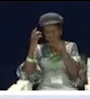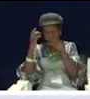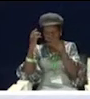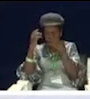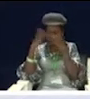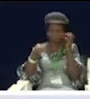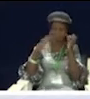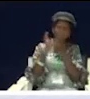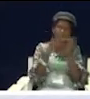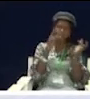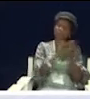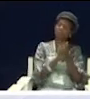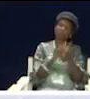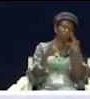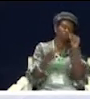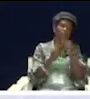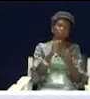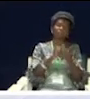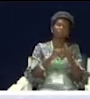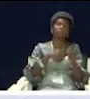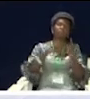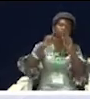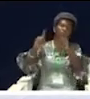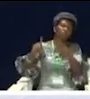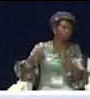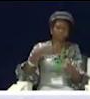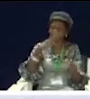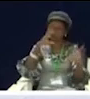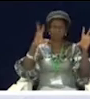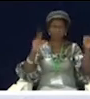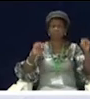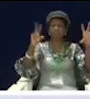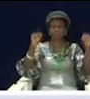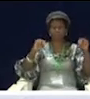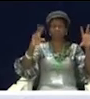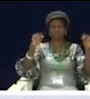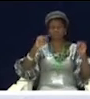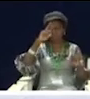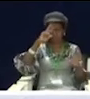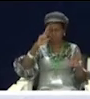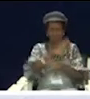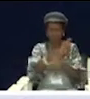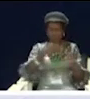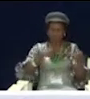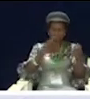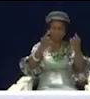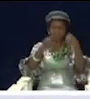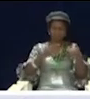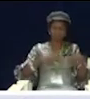And Jesus said, no problem, I come and heal. He said, no, no, sir, you don't have to come.